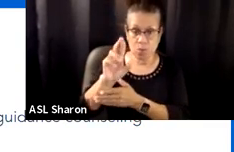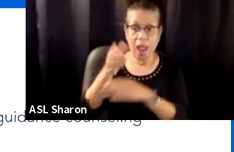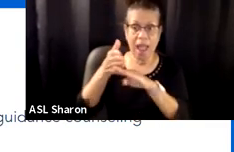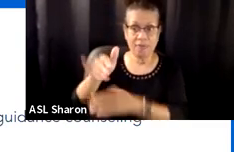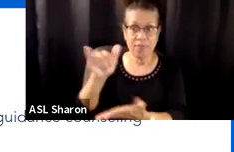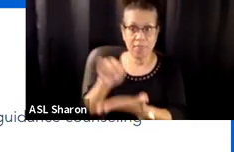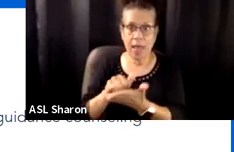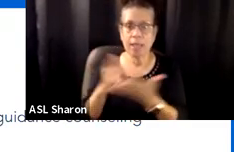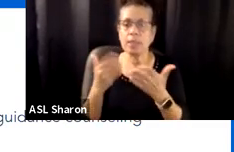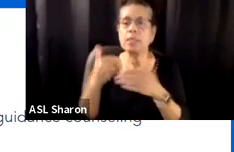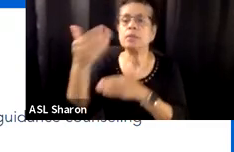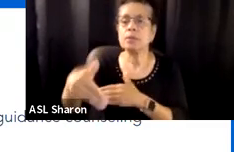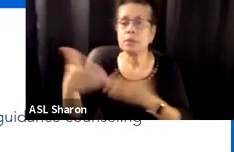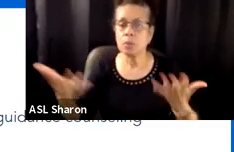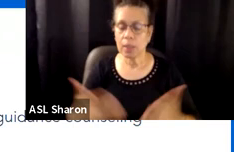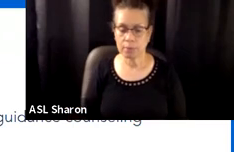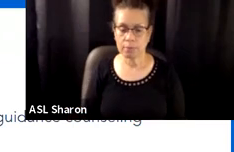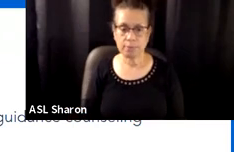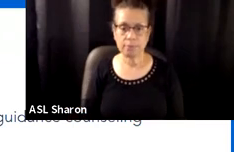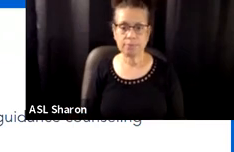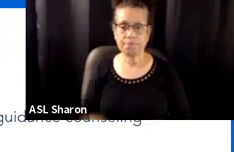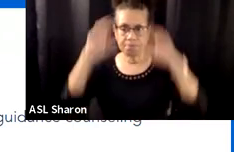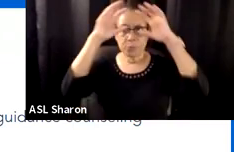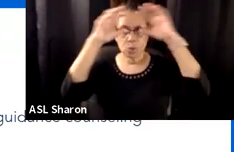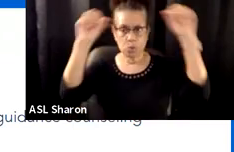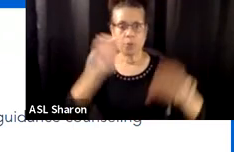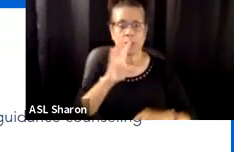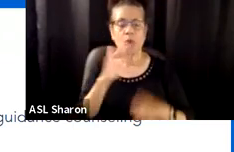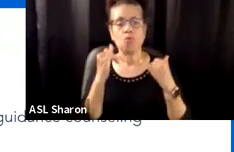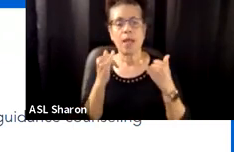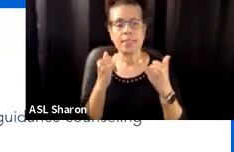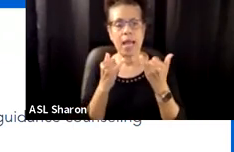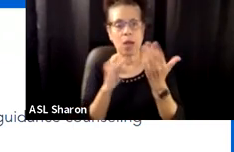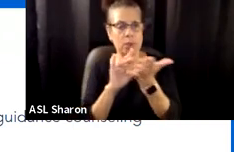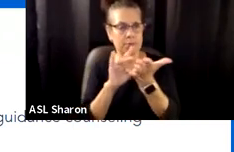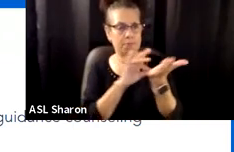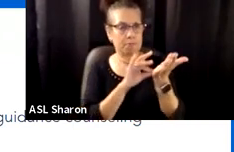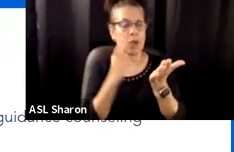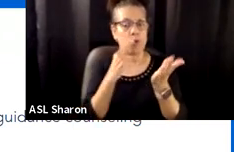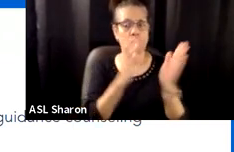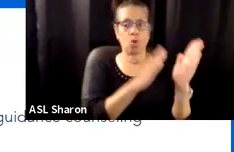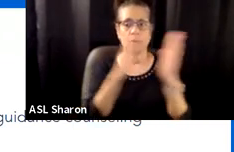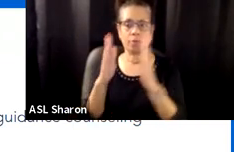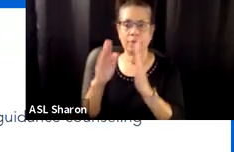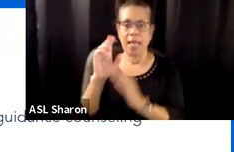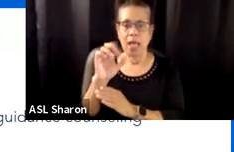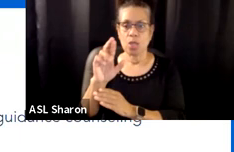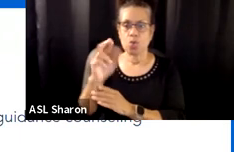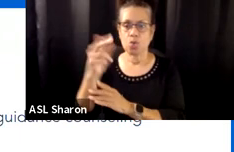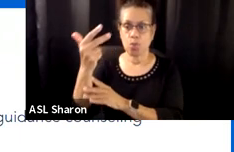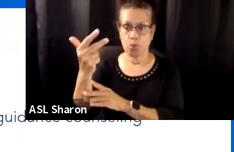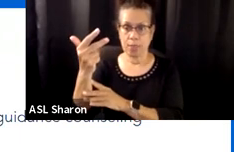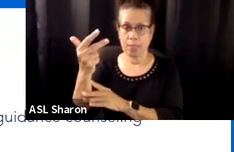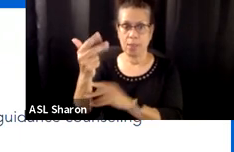yeah these are um the items that are under review right now for sr3 these are the items that we heard most